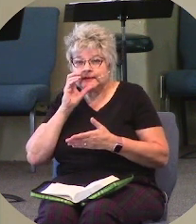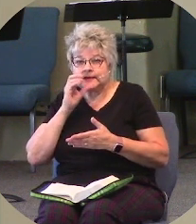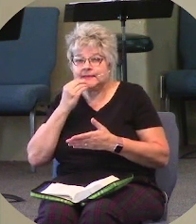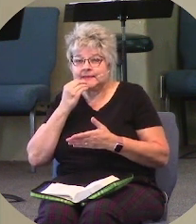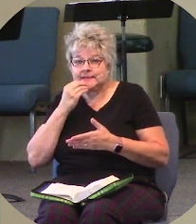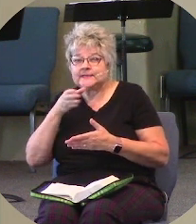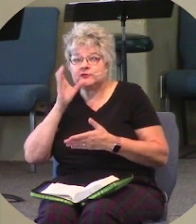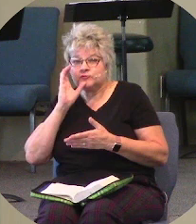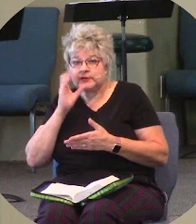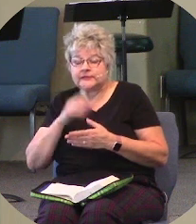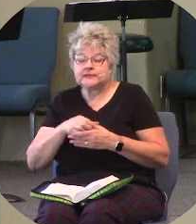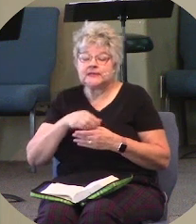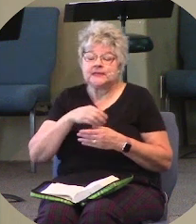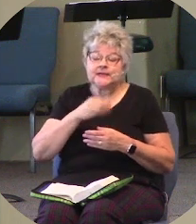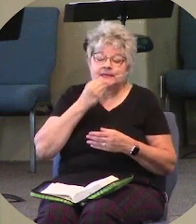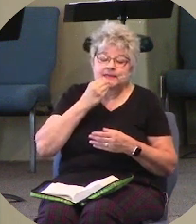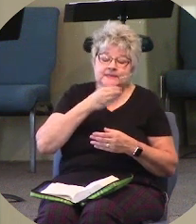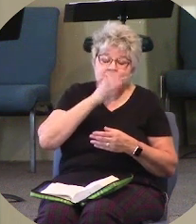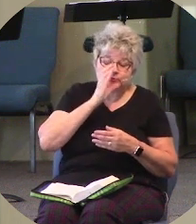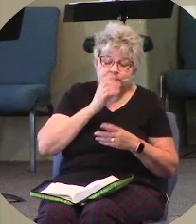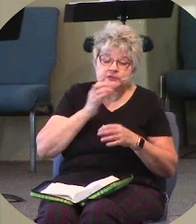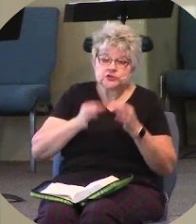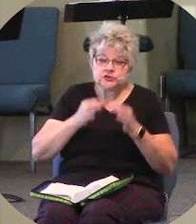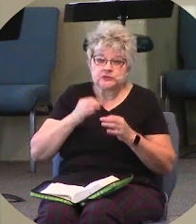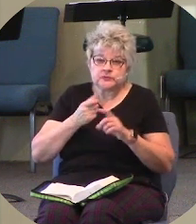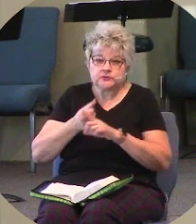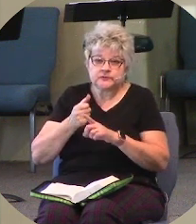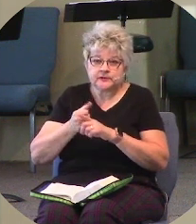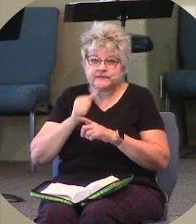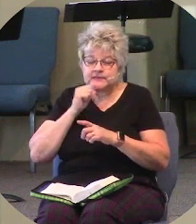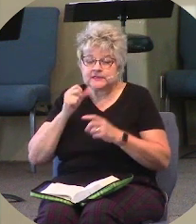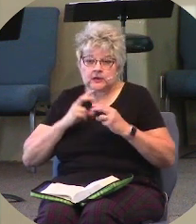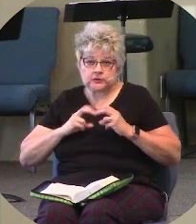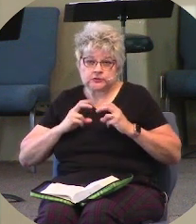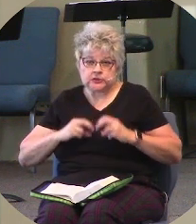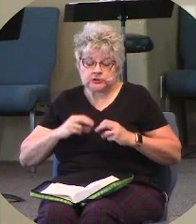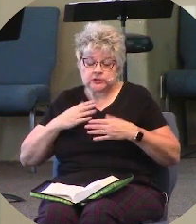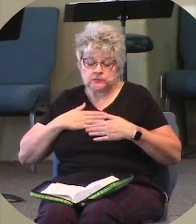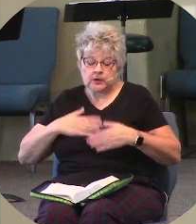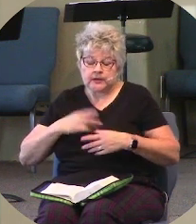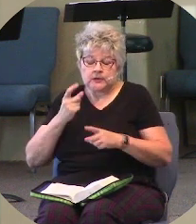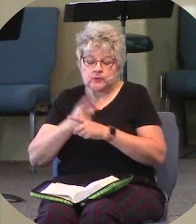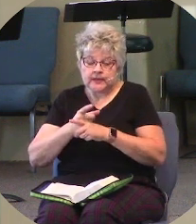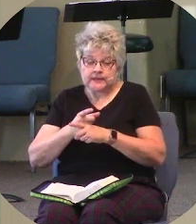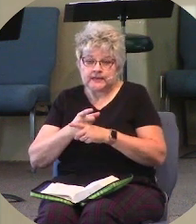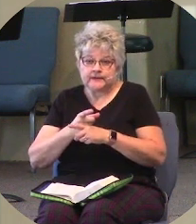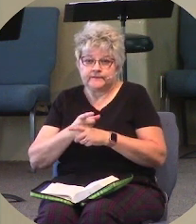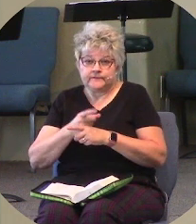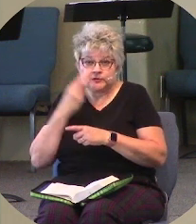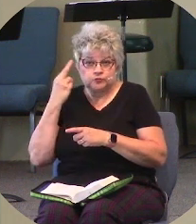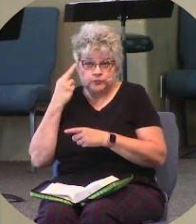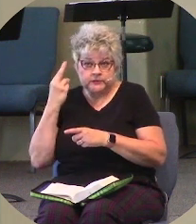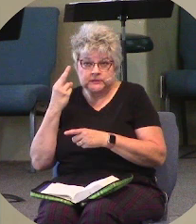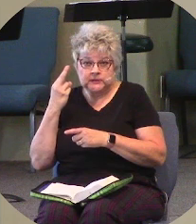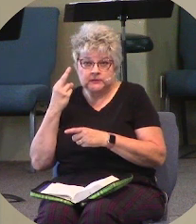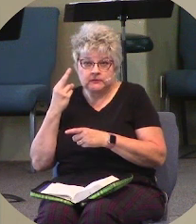eats and drinks judgment to himself if he does not judge his body rightly. For this reason,